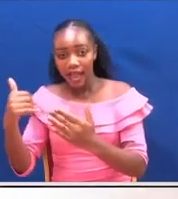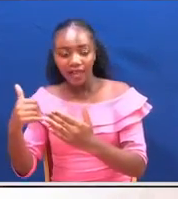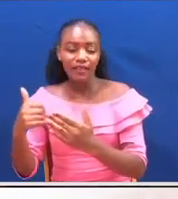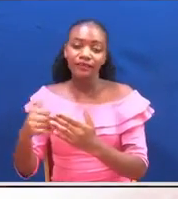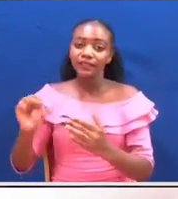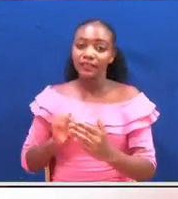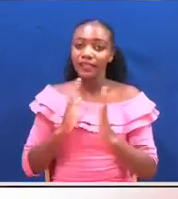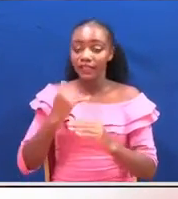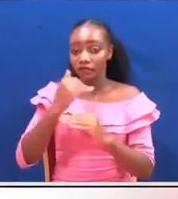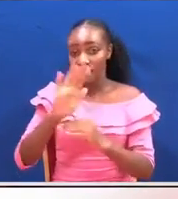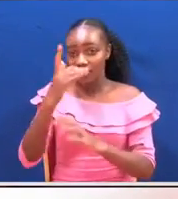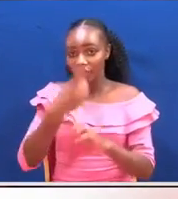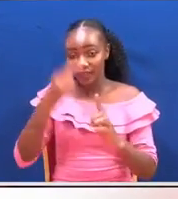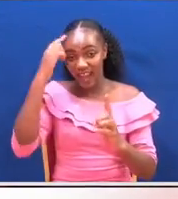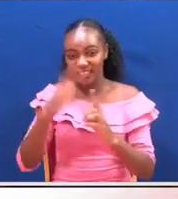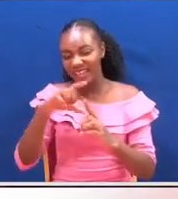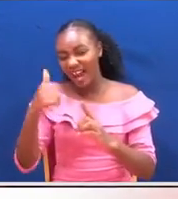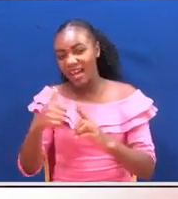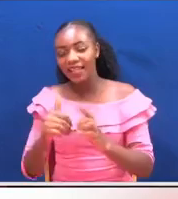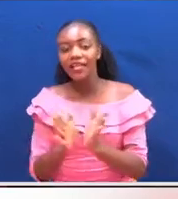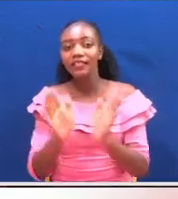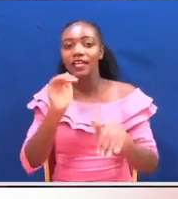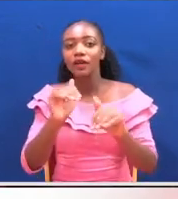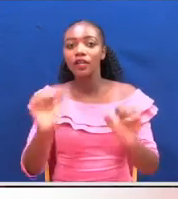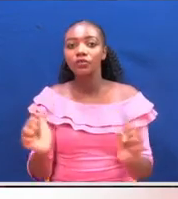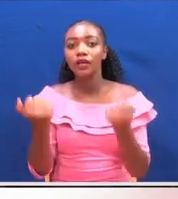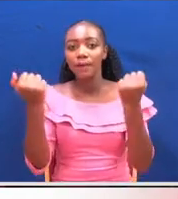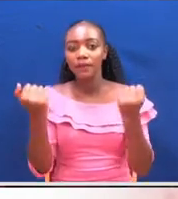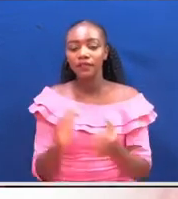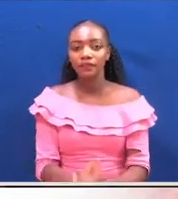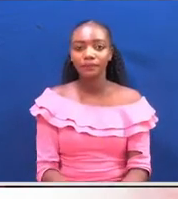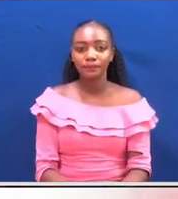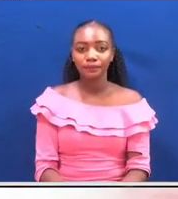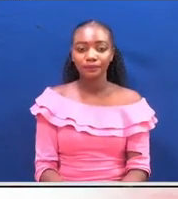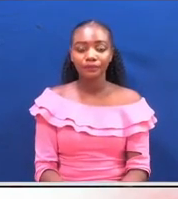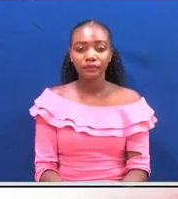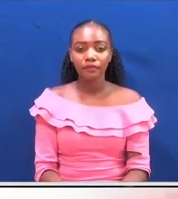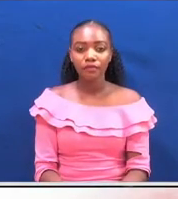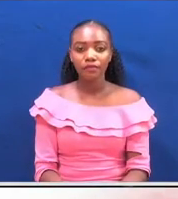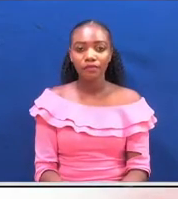until another general election is held. Grace Josephine, TV 47.